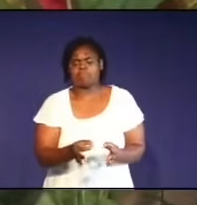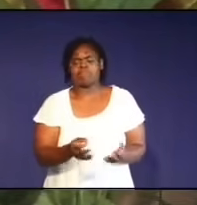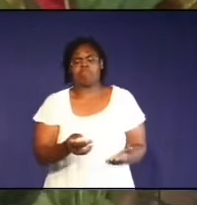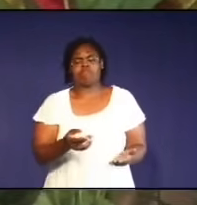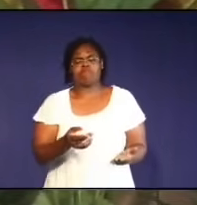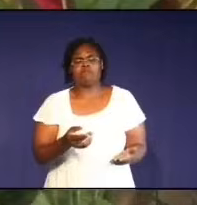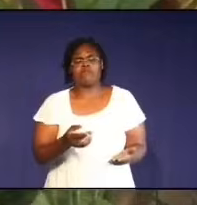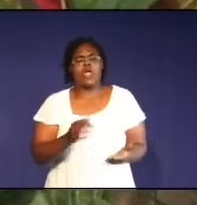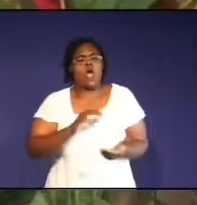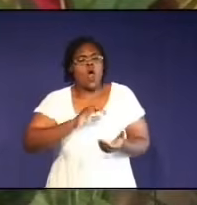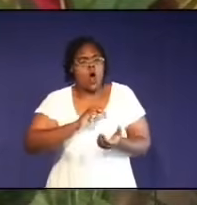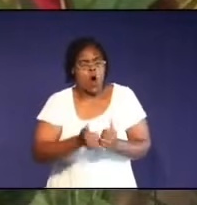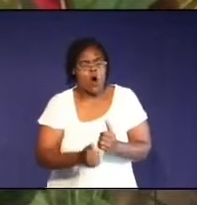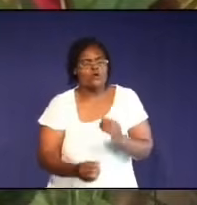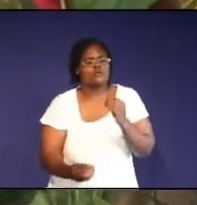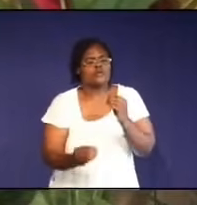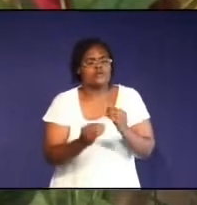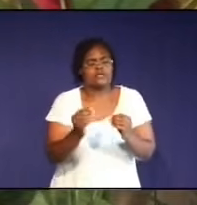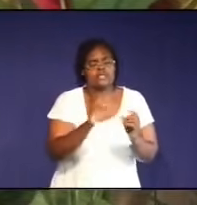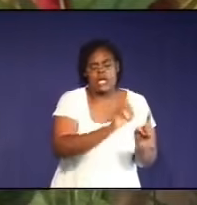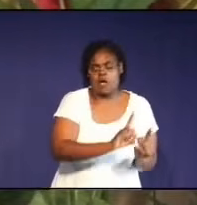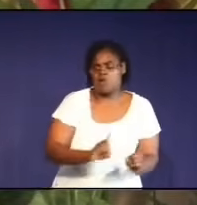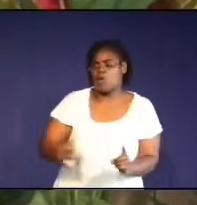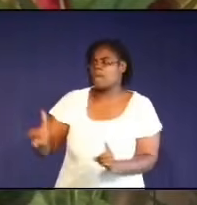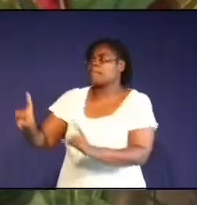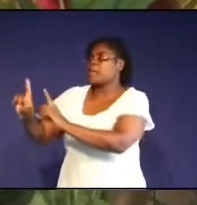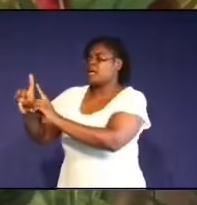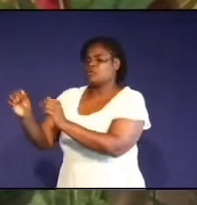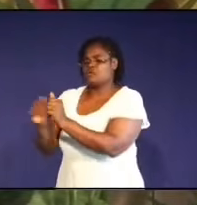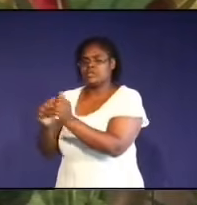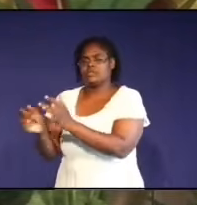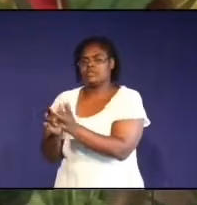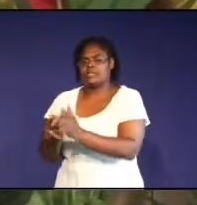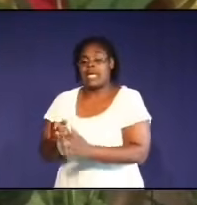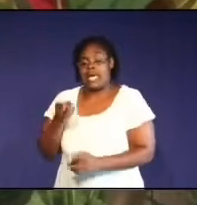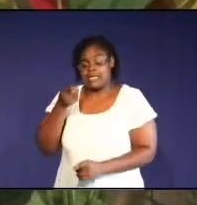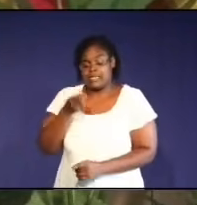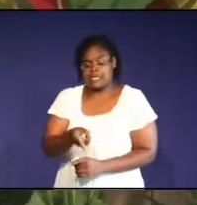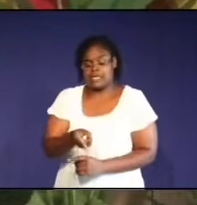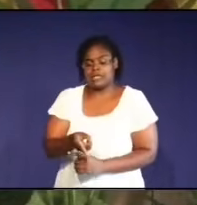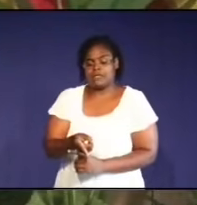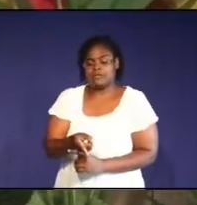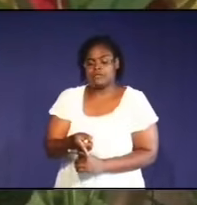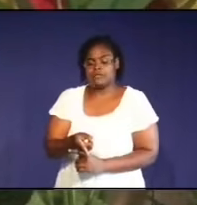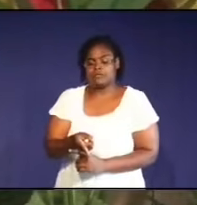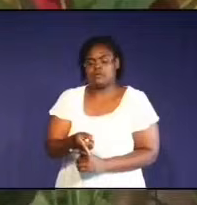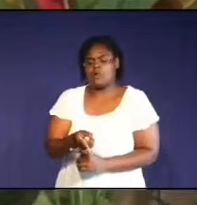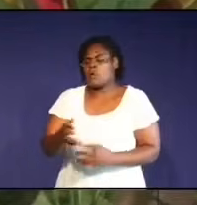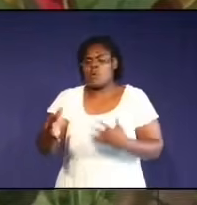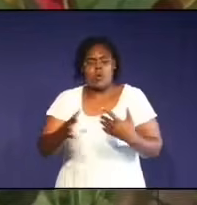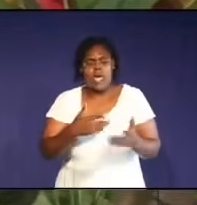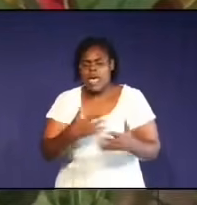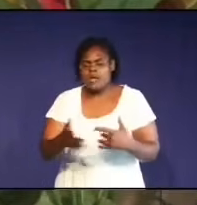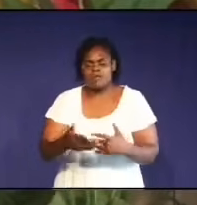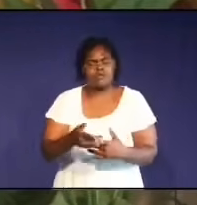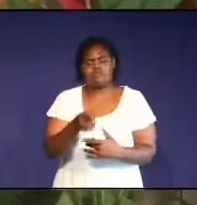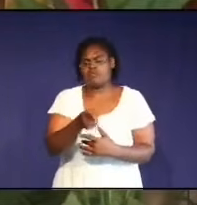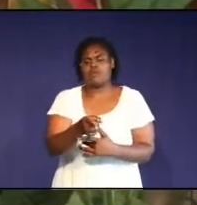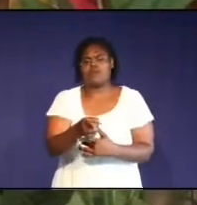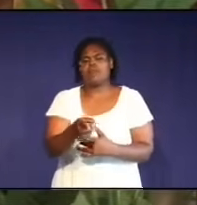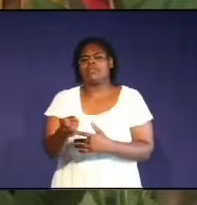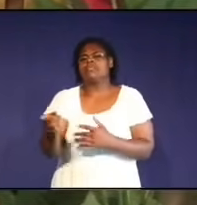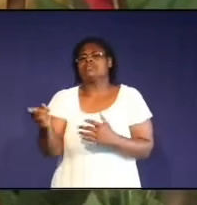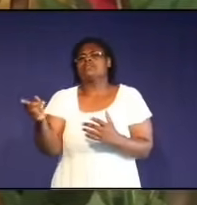your way back. And right where you are, God's word is coming to you. Maybe you